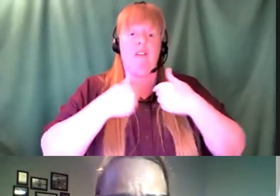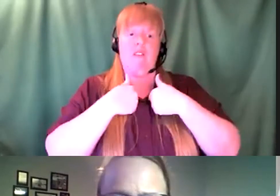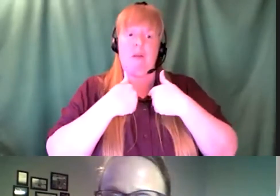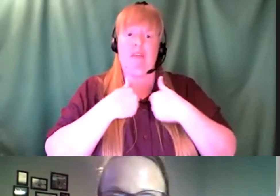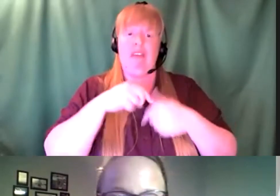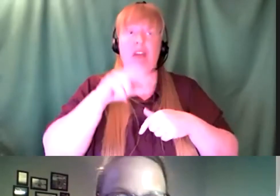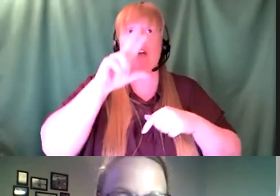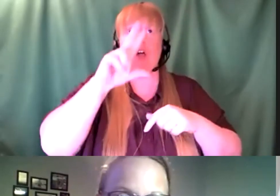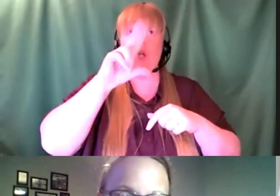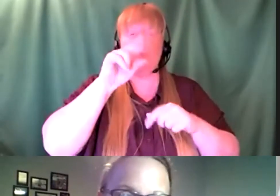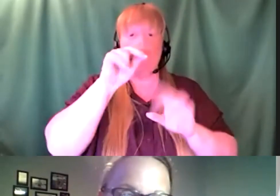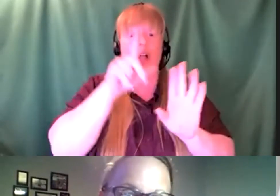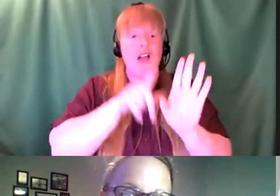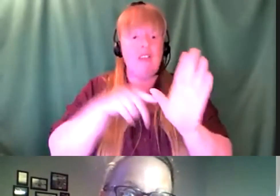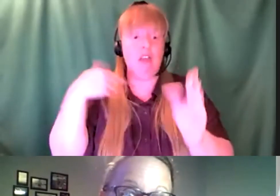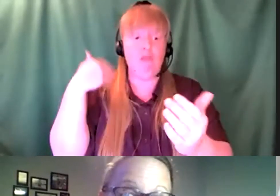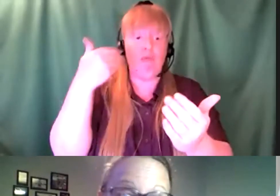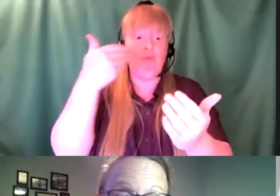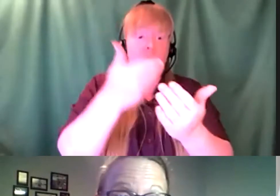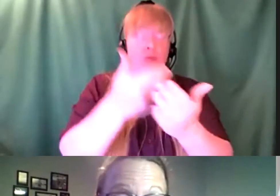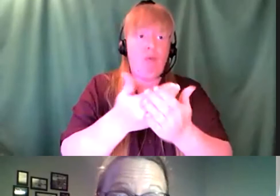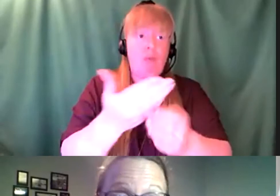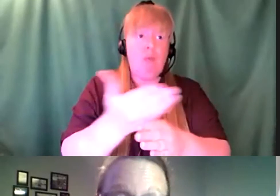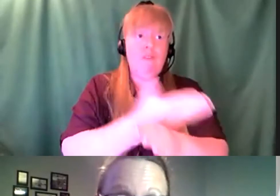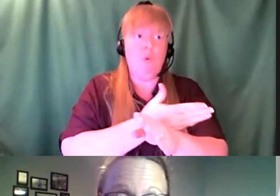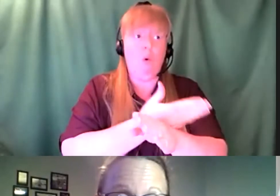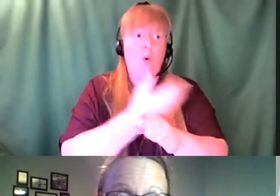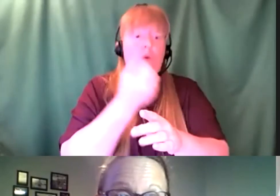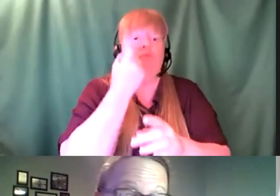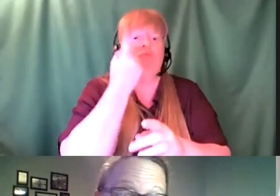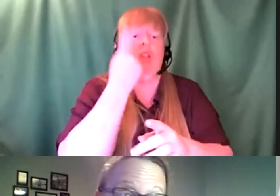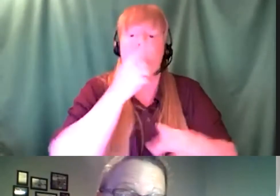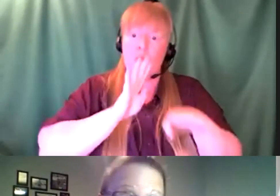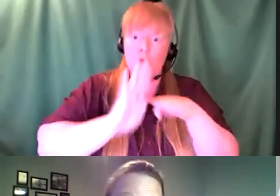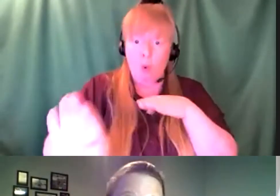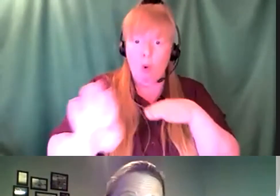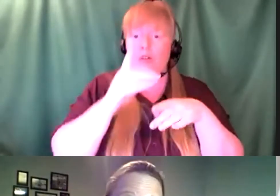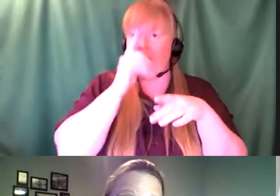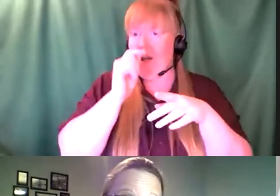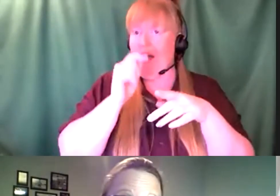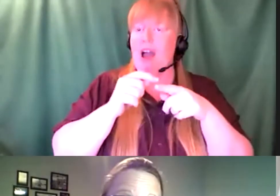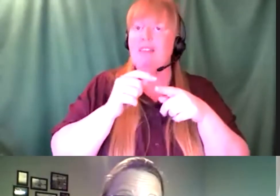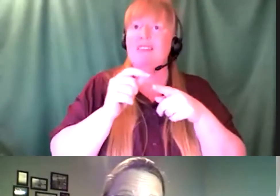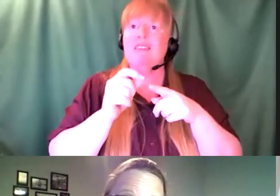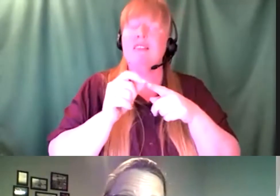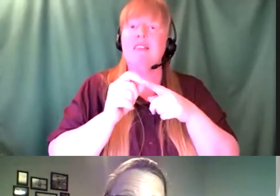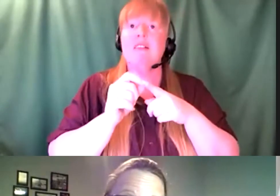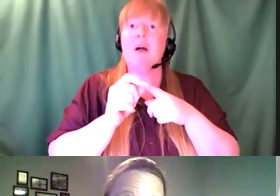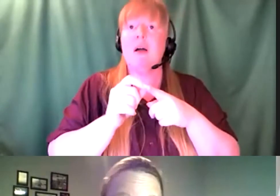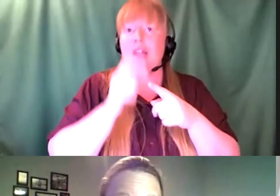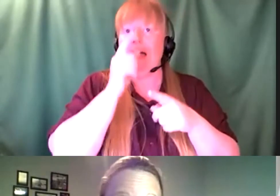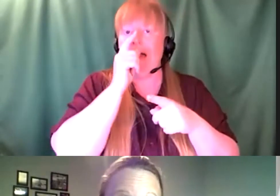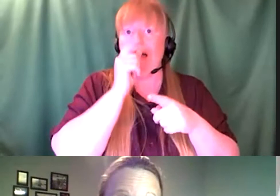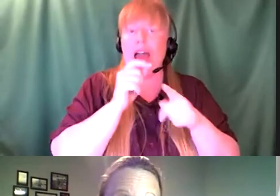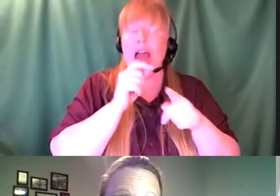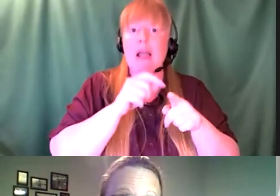say that, Carl, but it was 12 years until I found Paralympic sport. And that was through a talent identification day in the run up